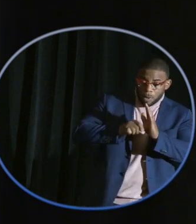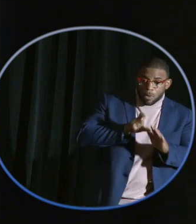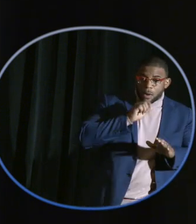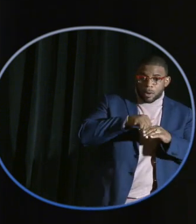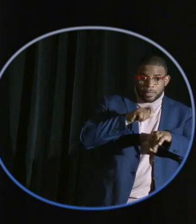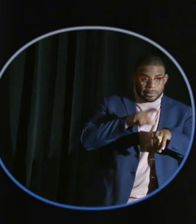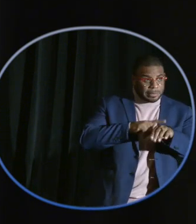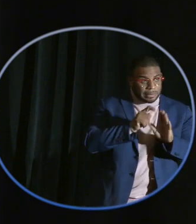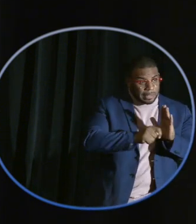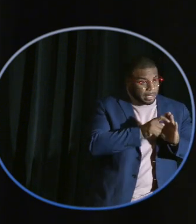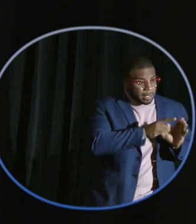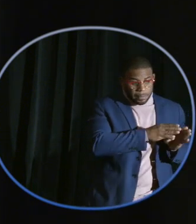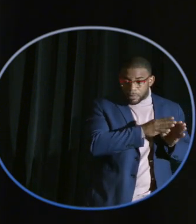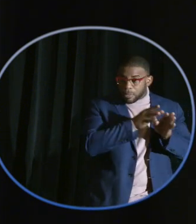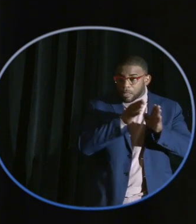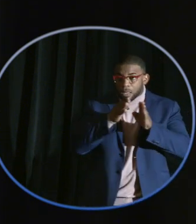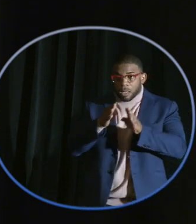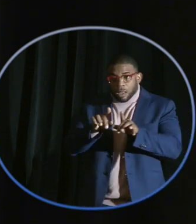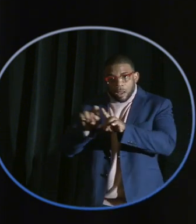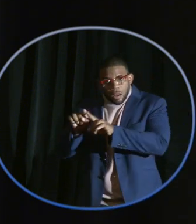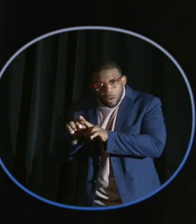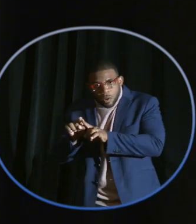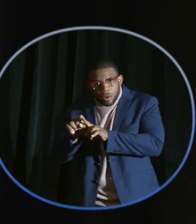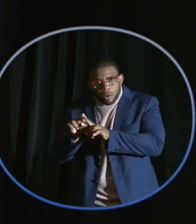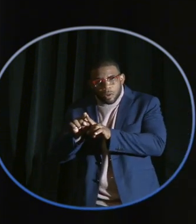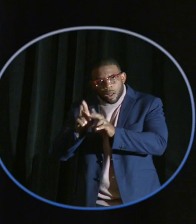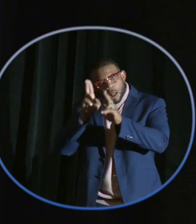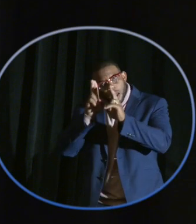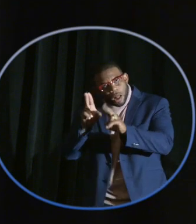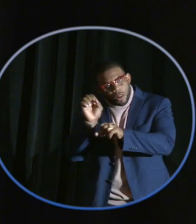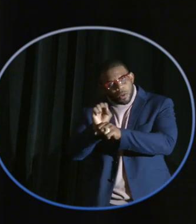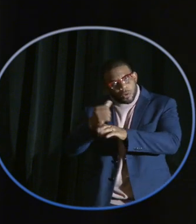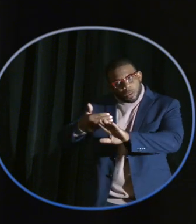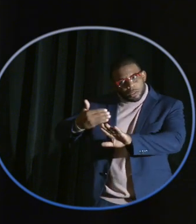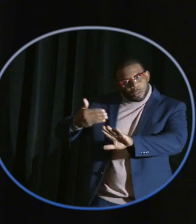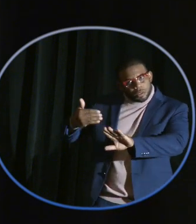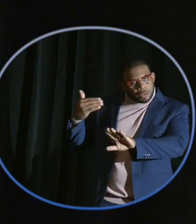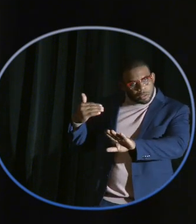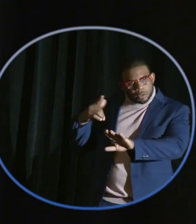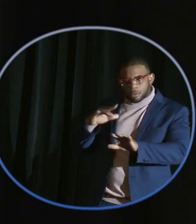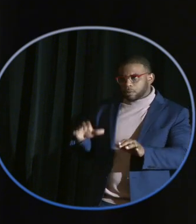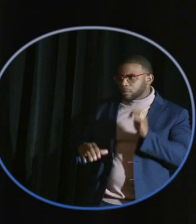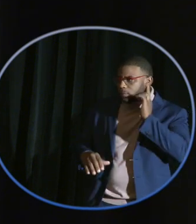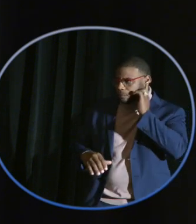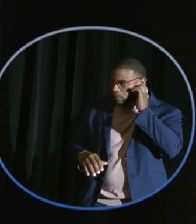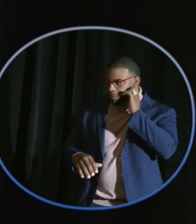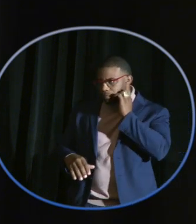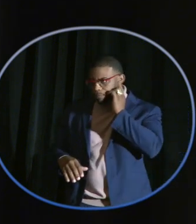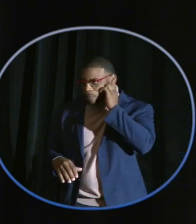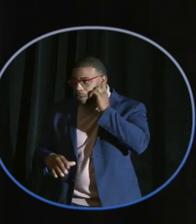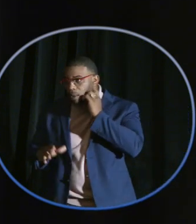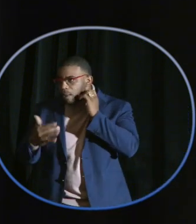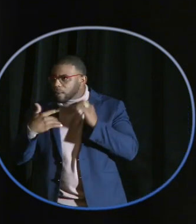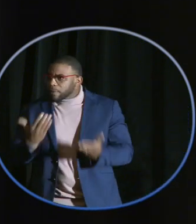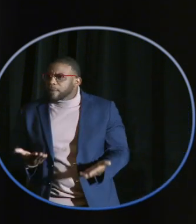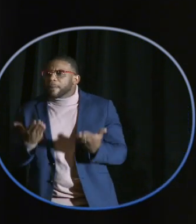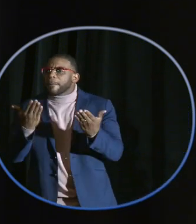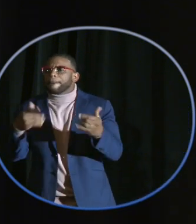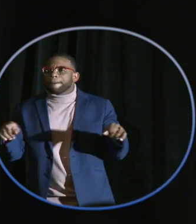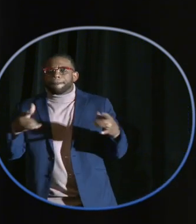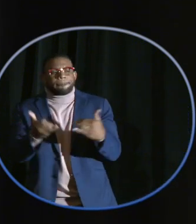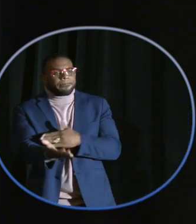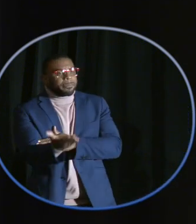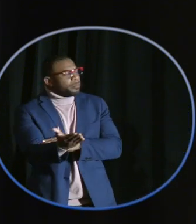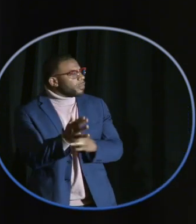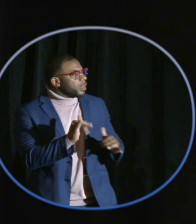are in time, but to also honor the work that remains to be done. And so let me suggest to you